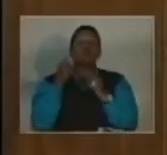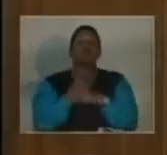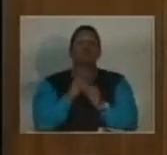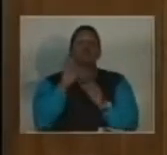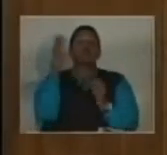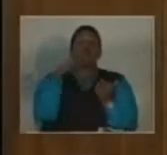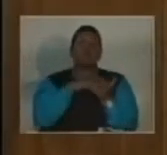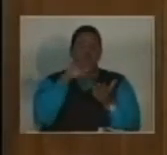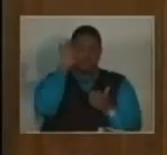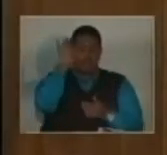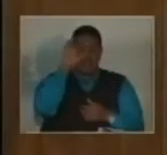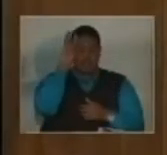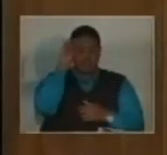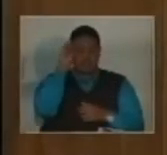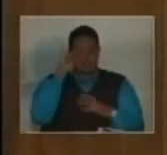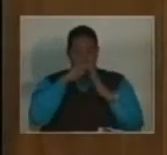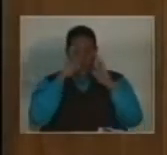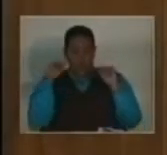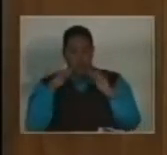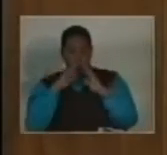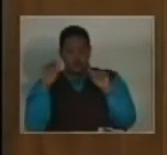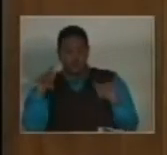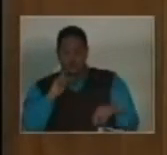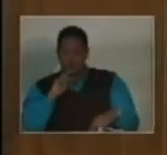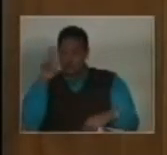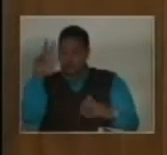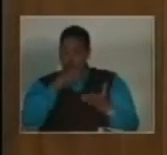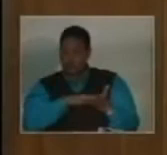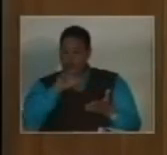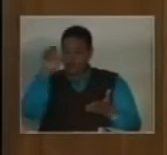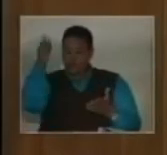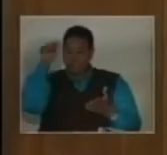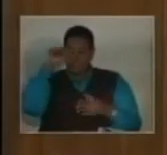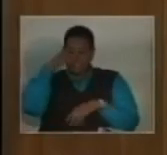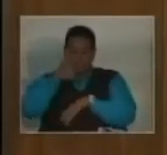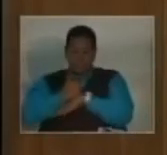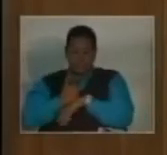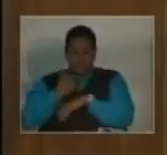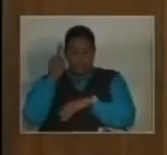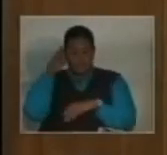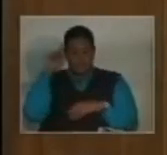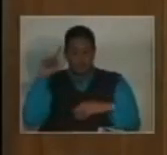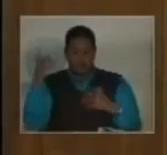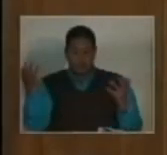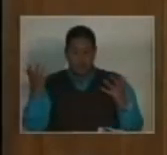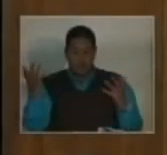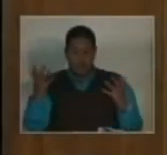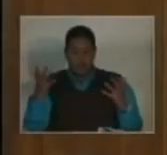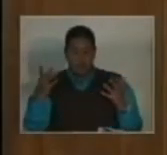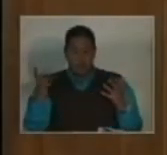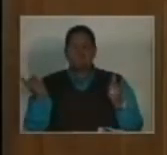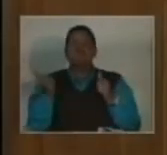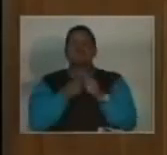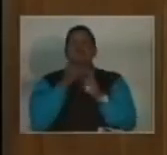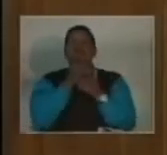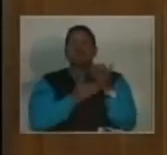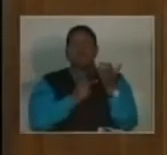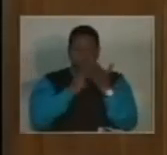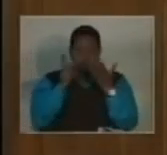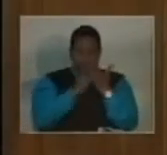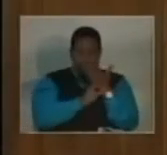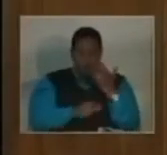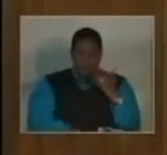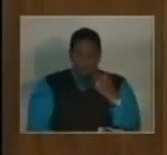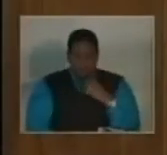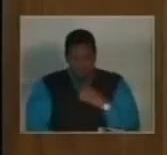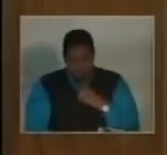5,960 lots, of which 3,010 are earmarked to be designed and developed in the first phase of the